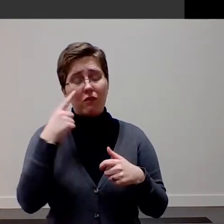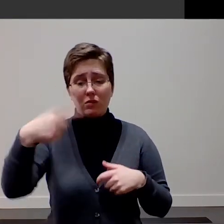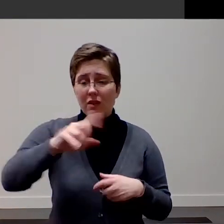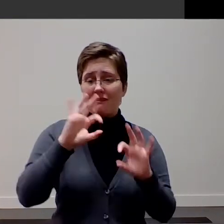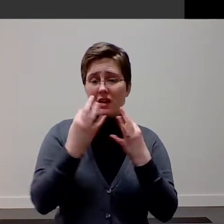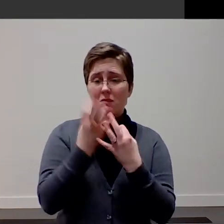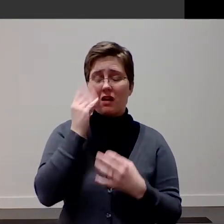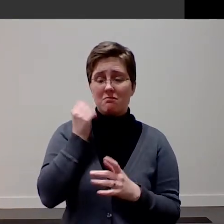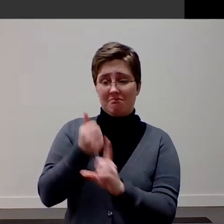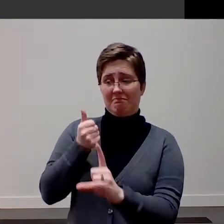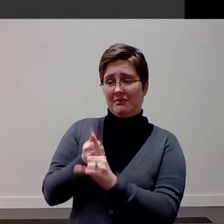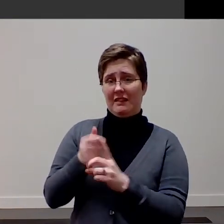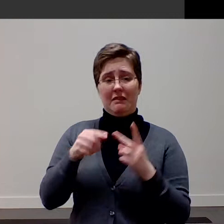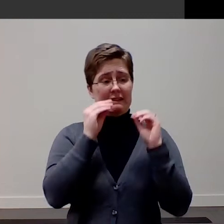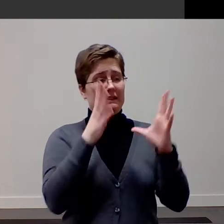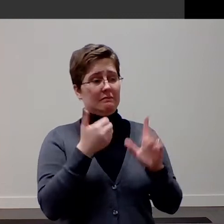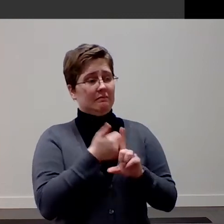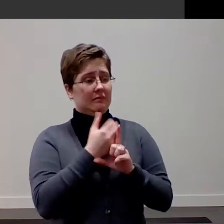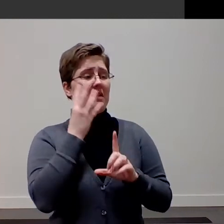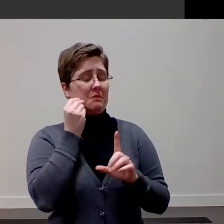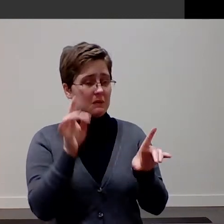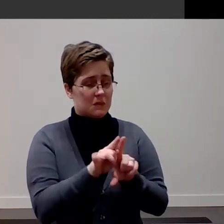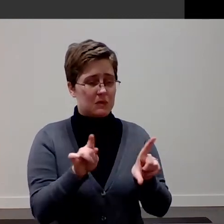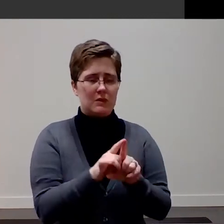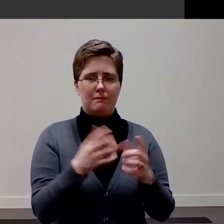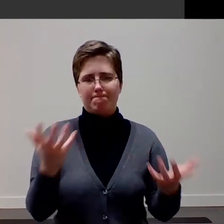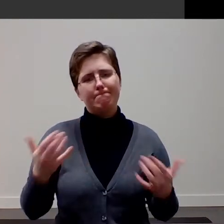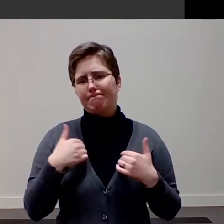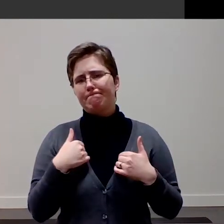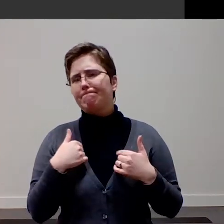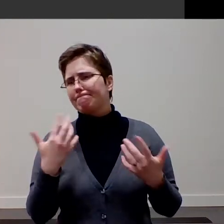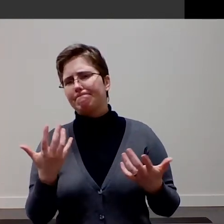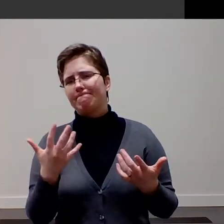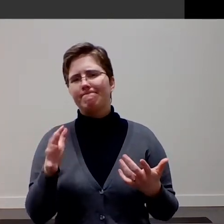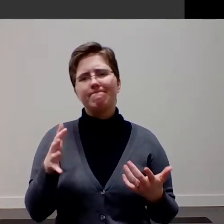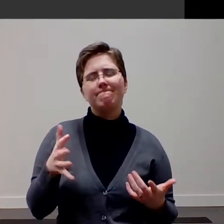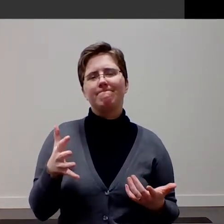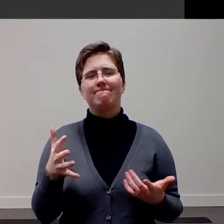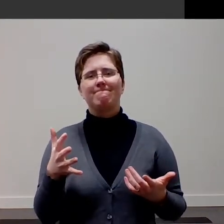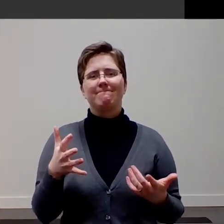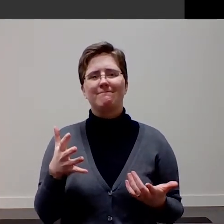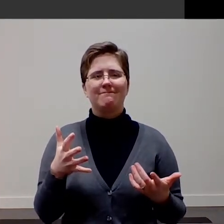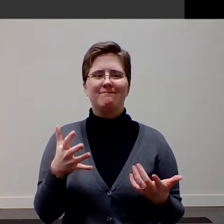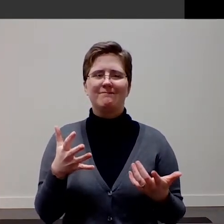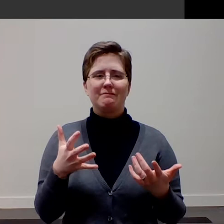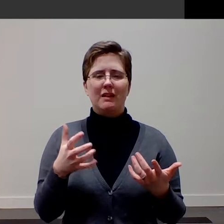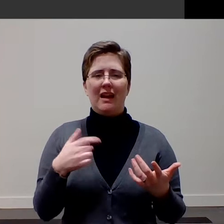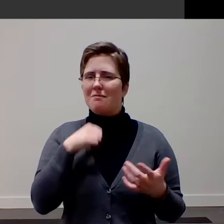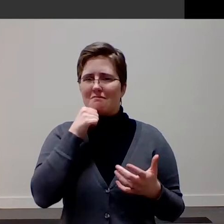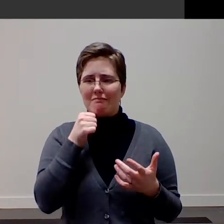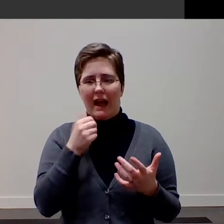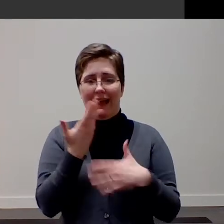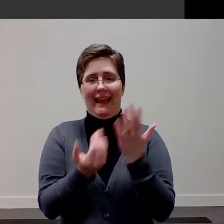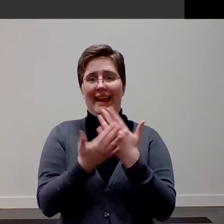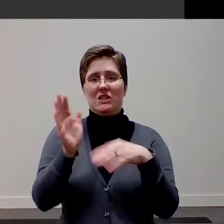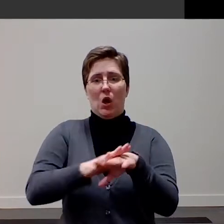that are experiencing it firsthand and the teachers that are experiencing it firsthand, because I'm, you know, kind of in a hands-off role